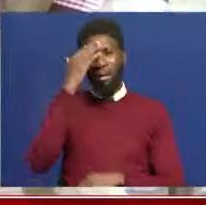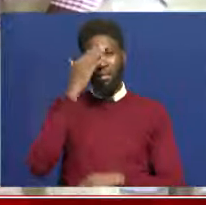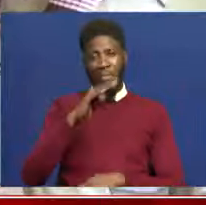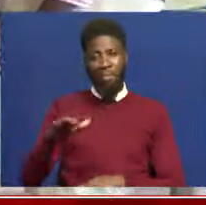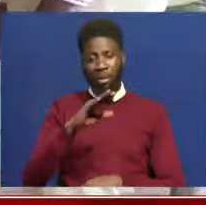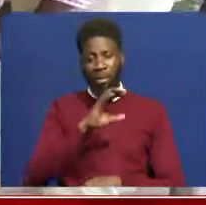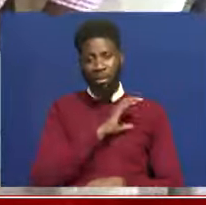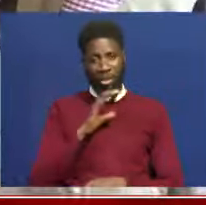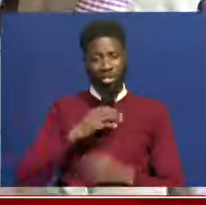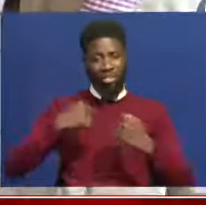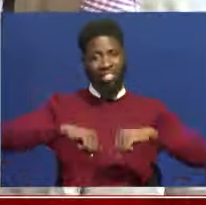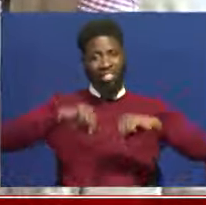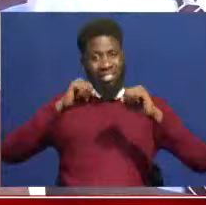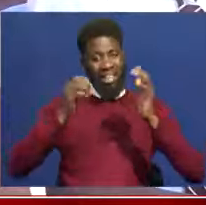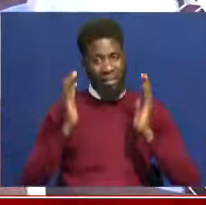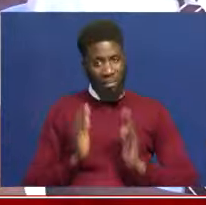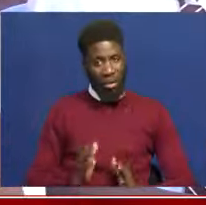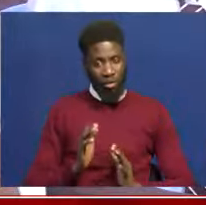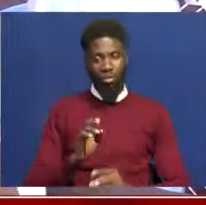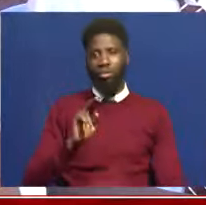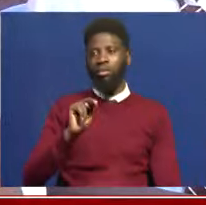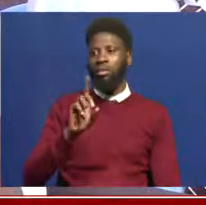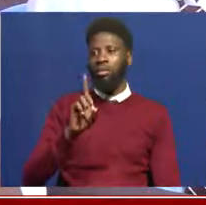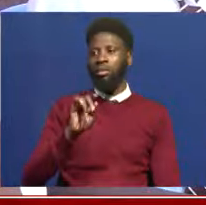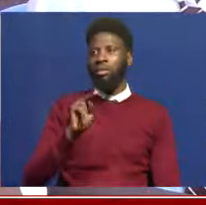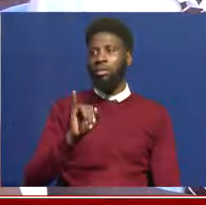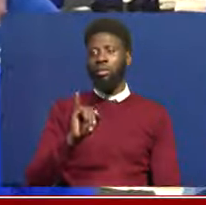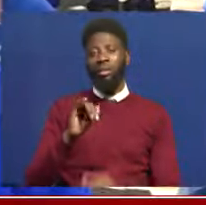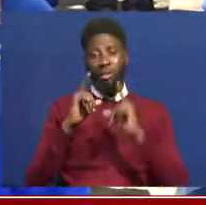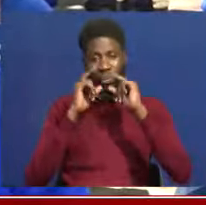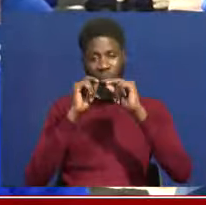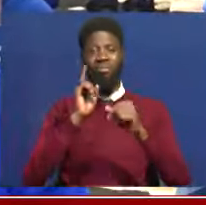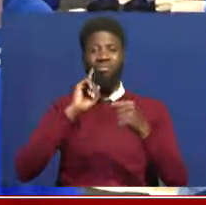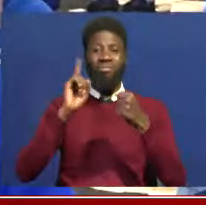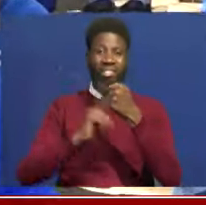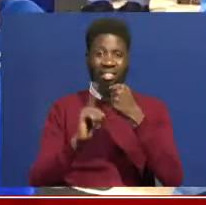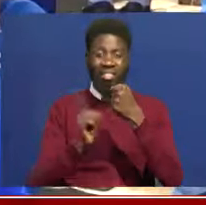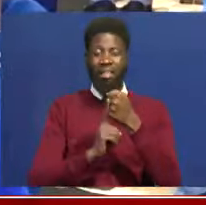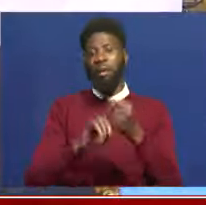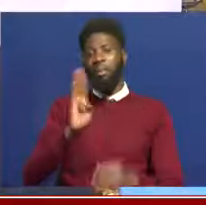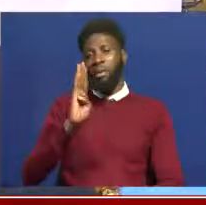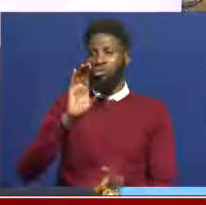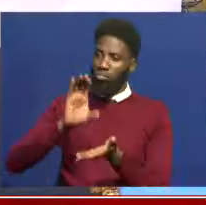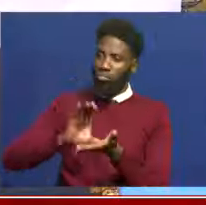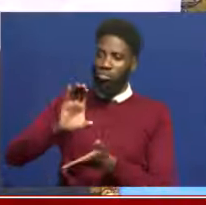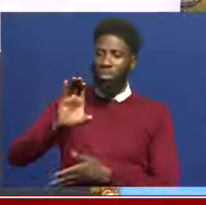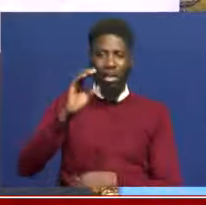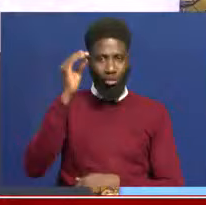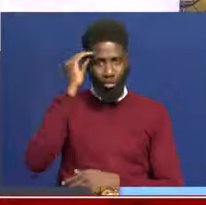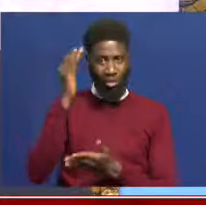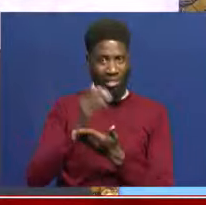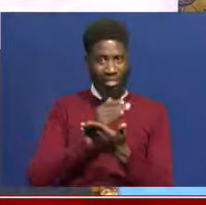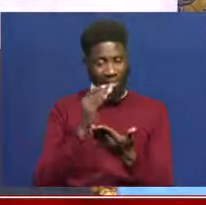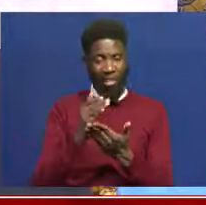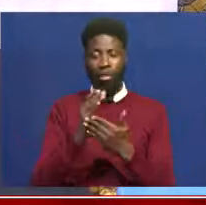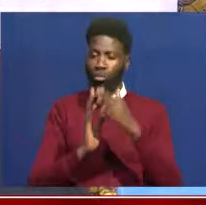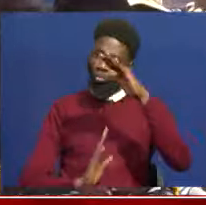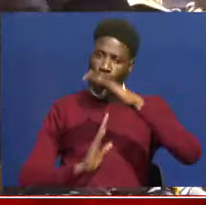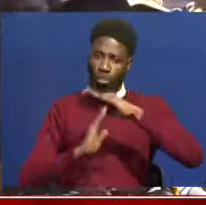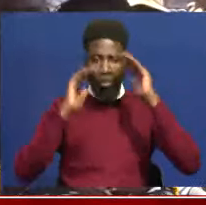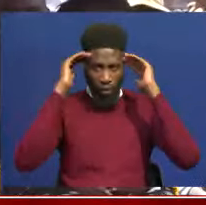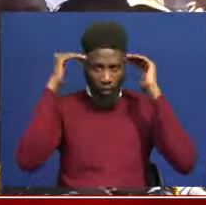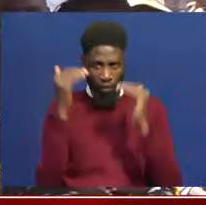said at least 600 billion shillings has been allocated to the education sector, with a reasonable chunk going towards employment of new